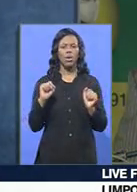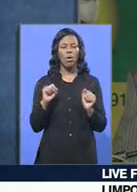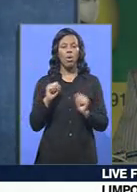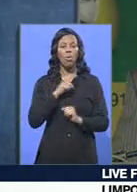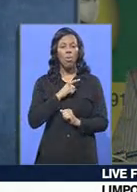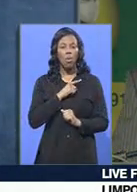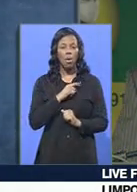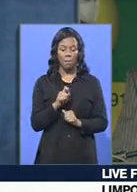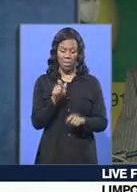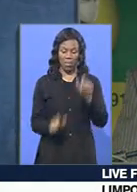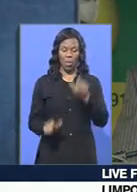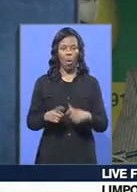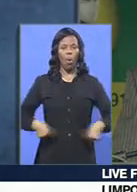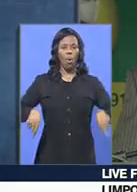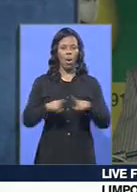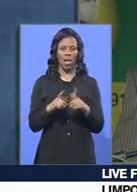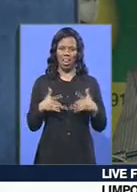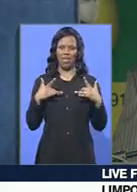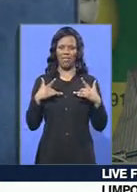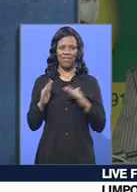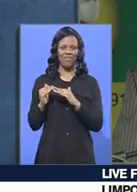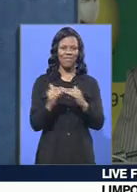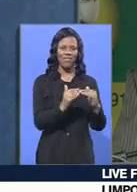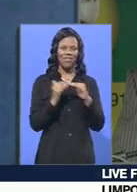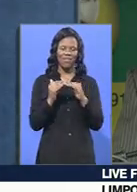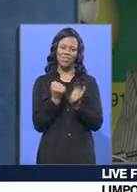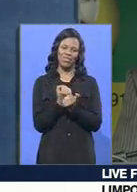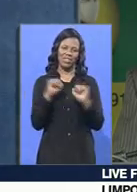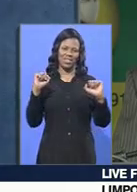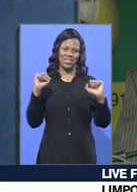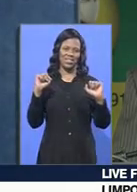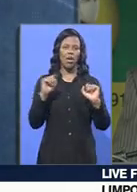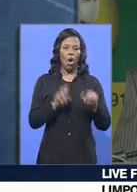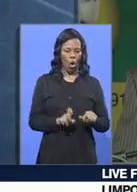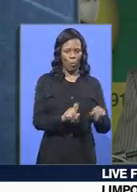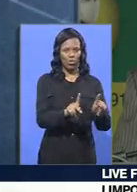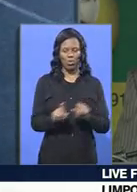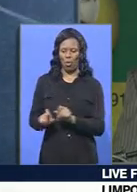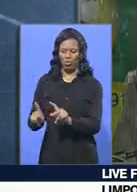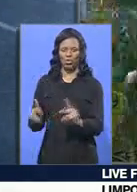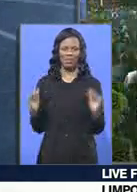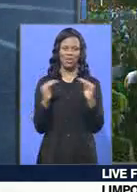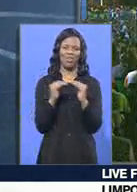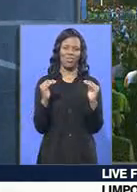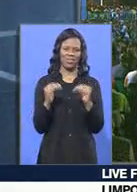persons live together in harmony and with equal opportunities.